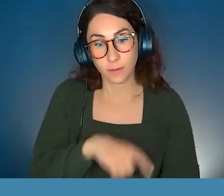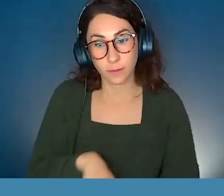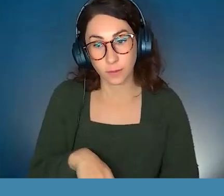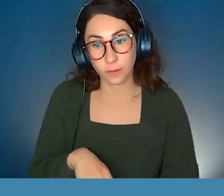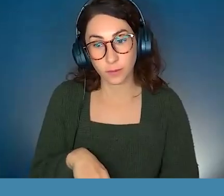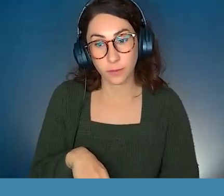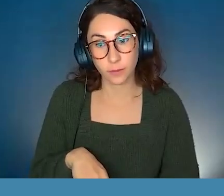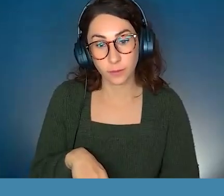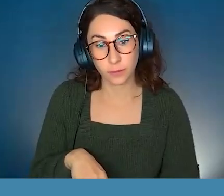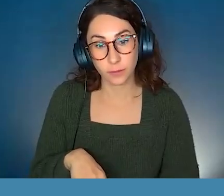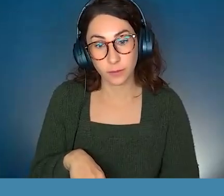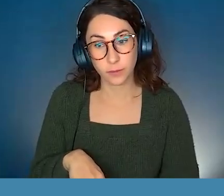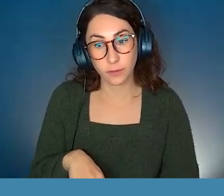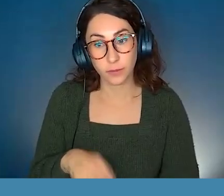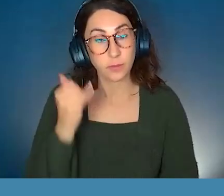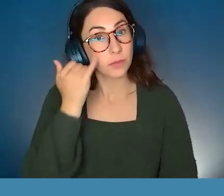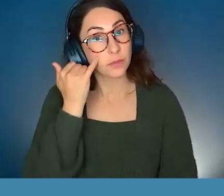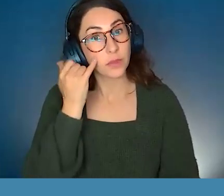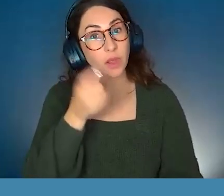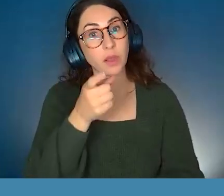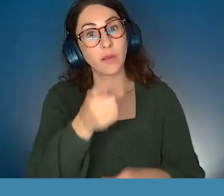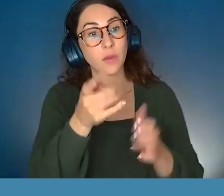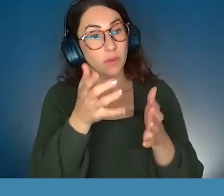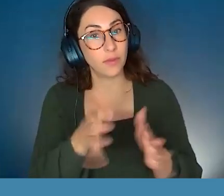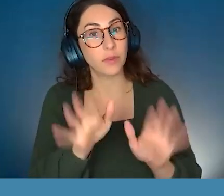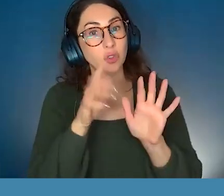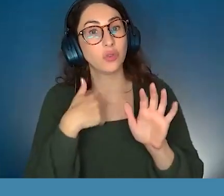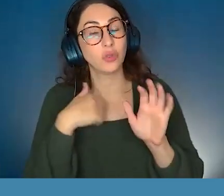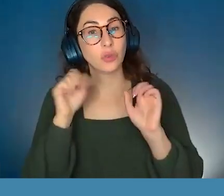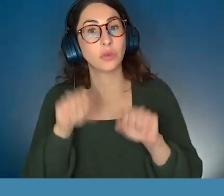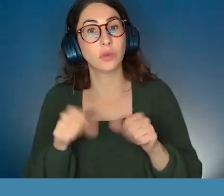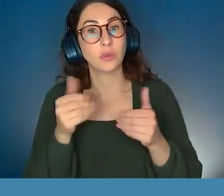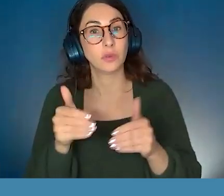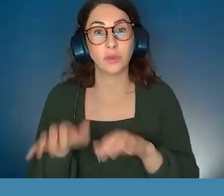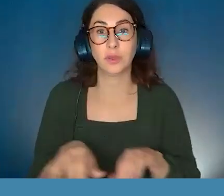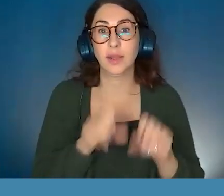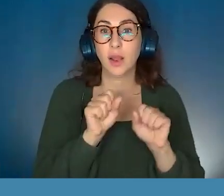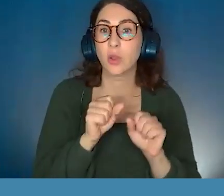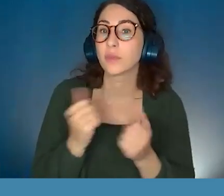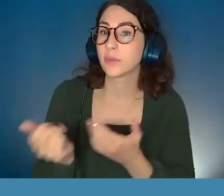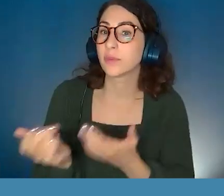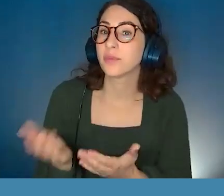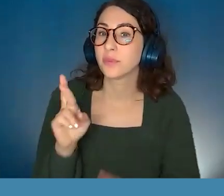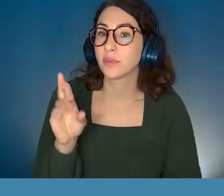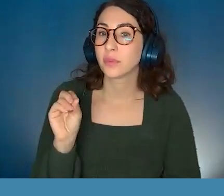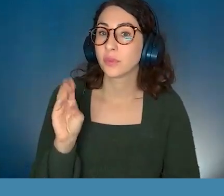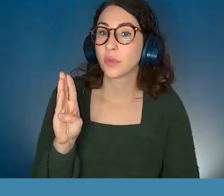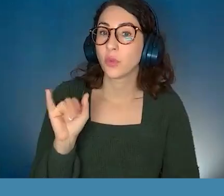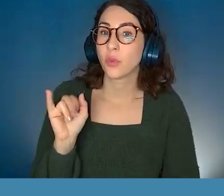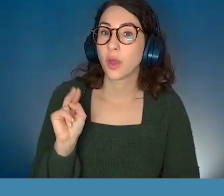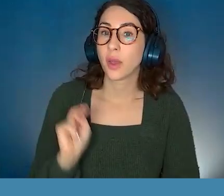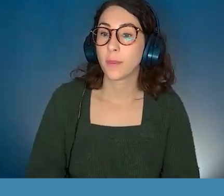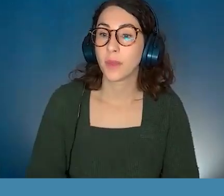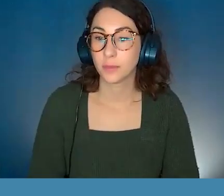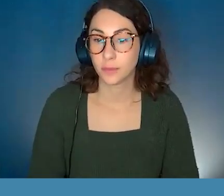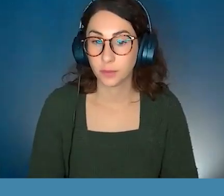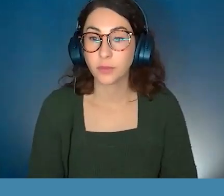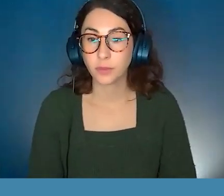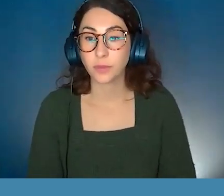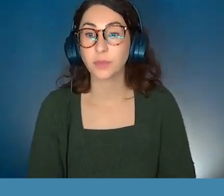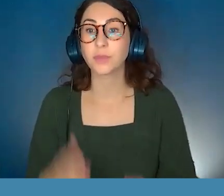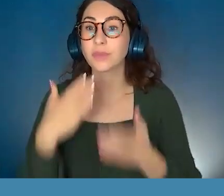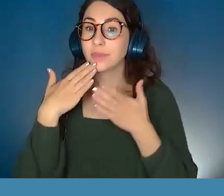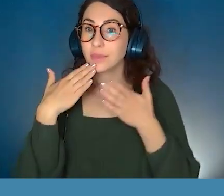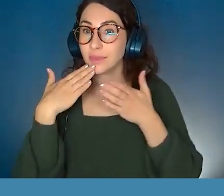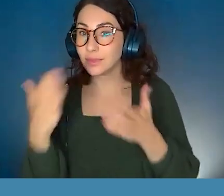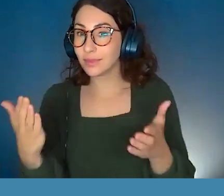Yes, I can, are you, if you're finished, I can go ahead and take over from here. Yep. Yeah. Okay, Aaron and Melissa,